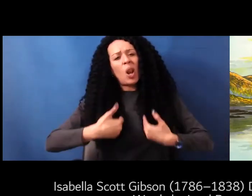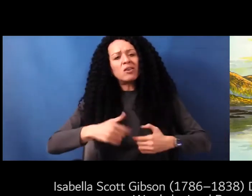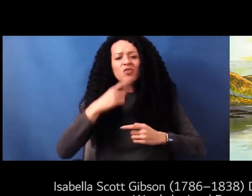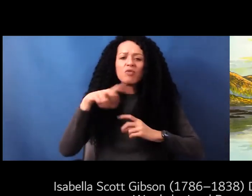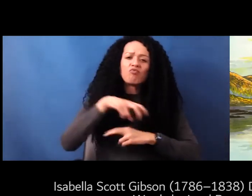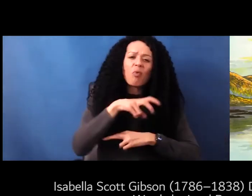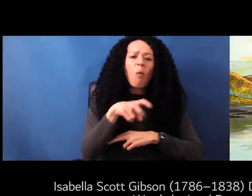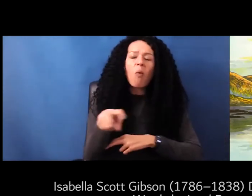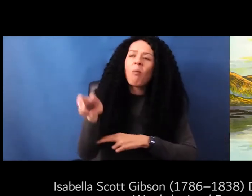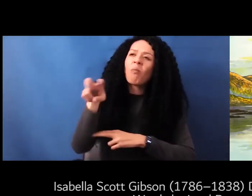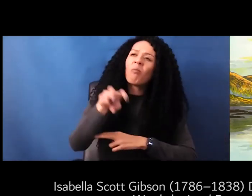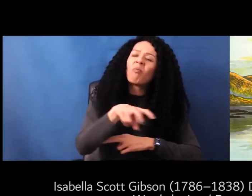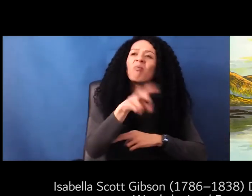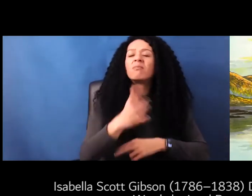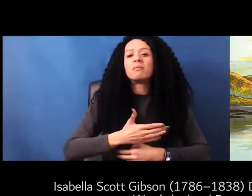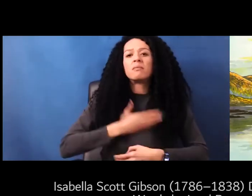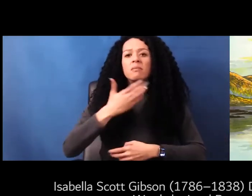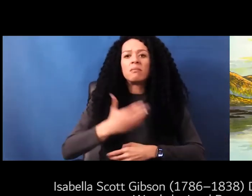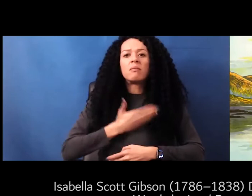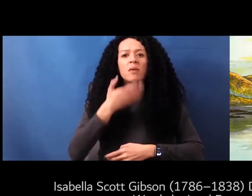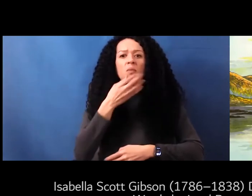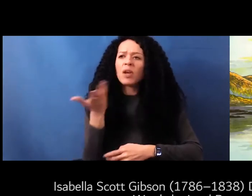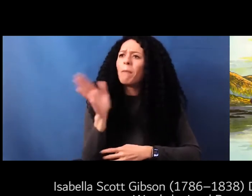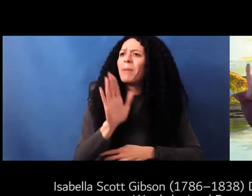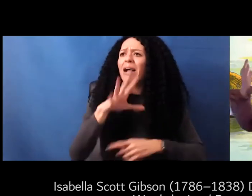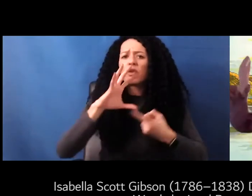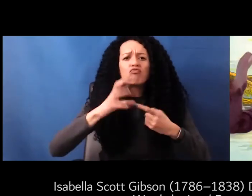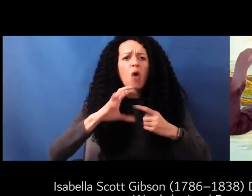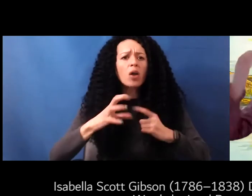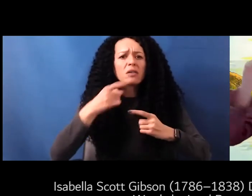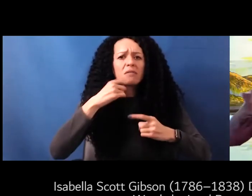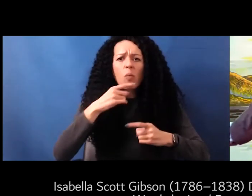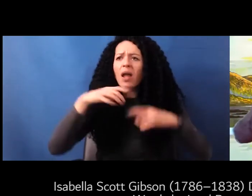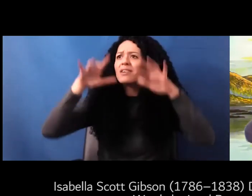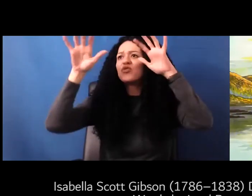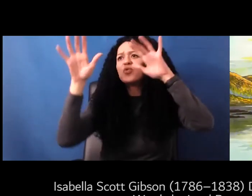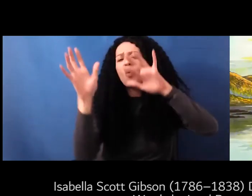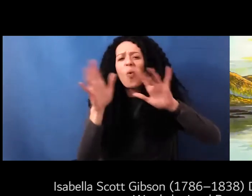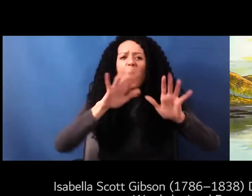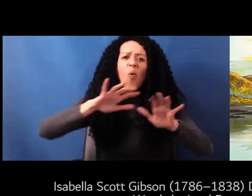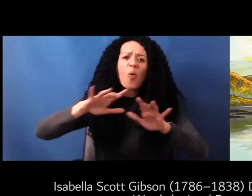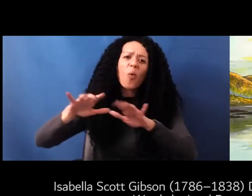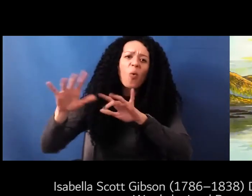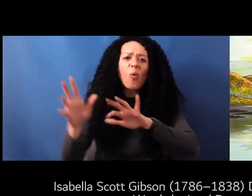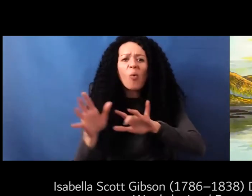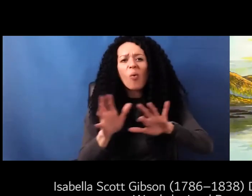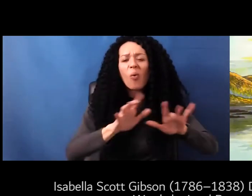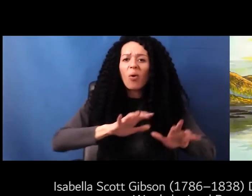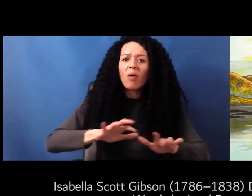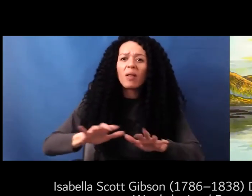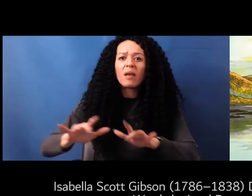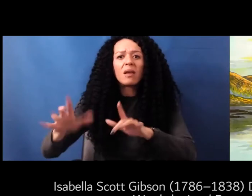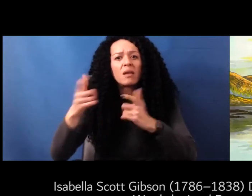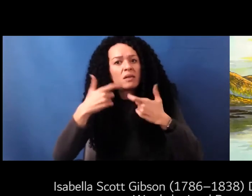rove. Restore me the rocks where the snowflake reposes, yet